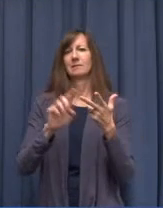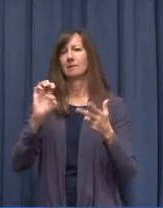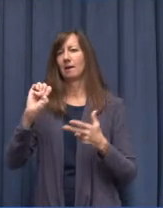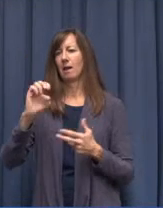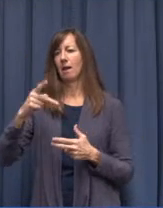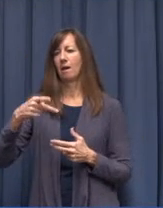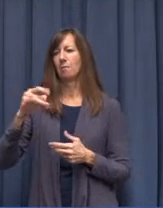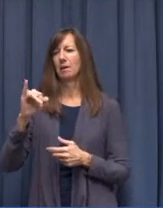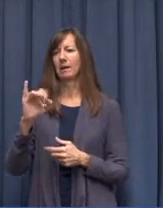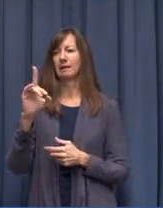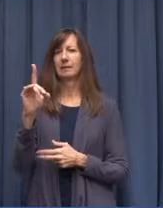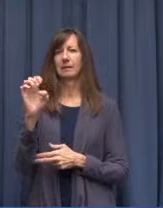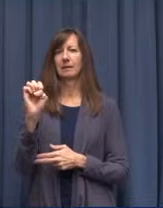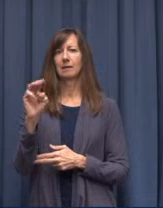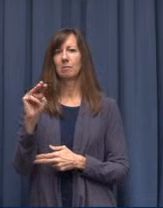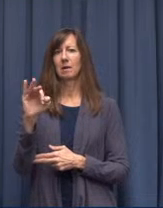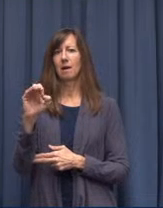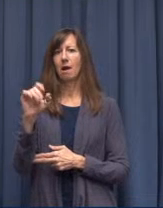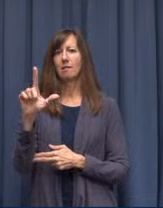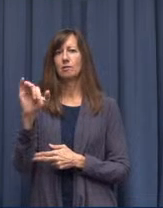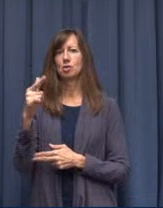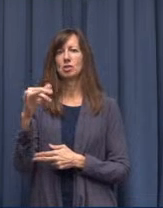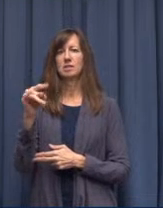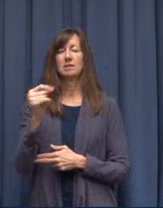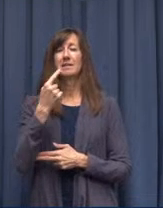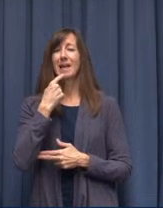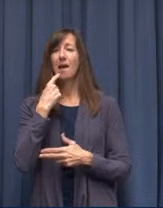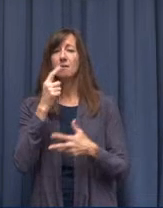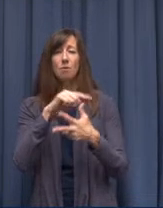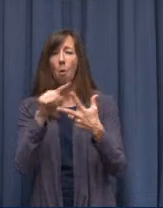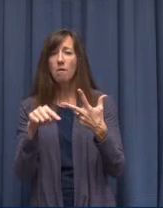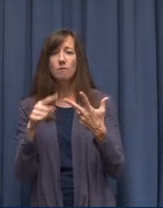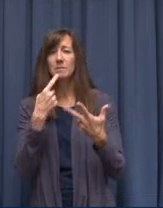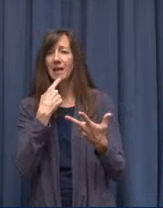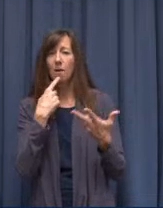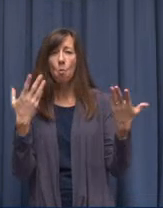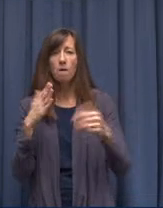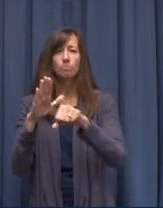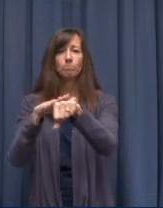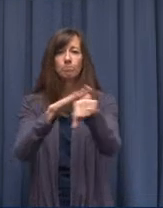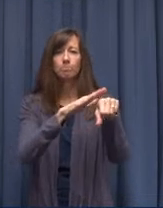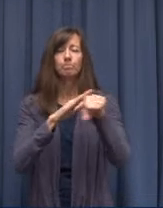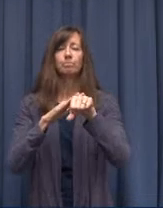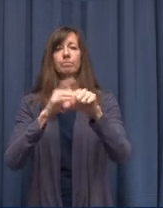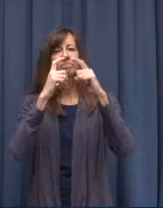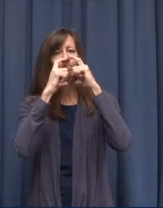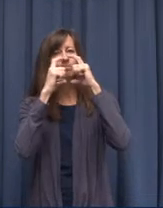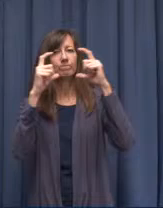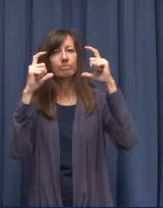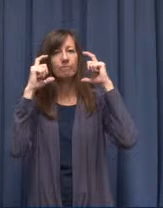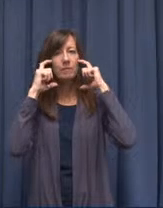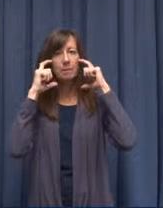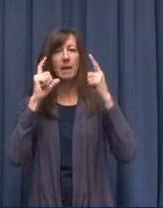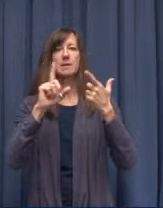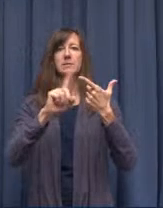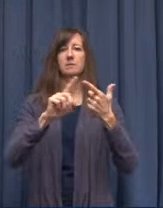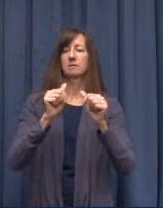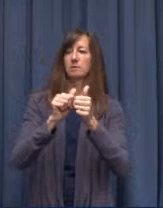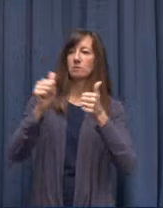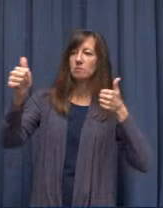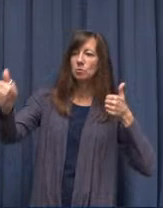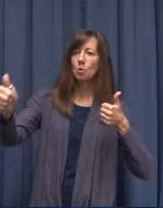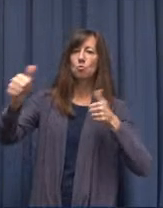to do are wear masks, maintain social distance, and wash hands. In terms of maintaining